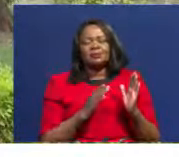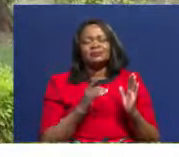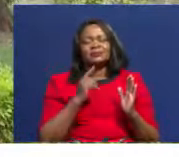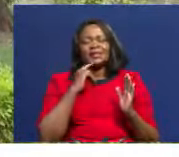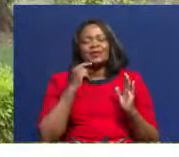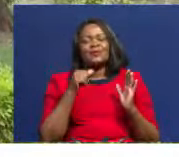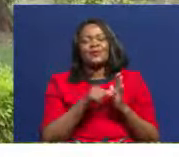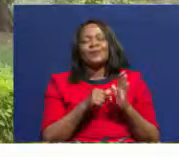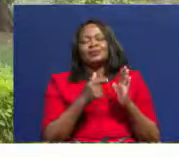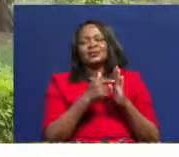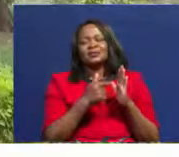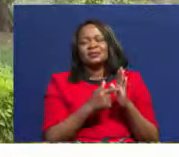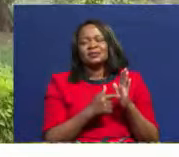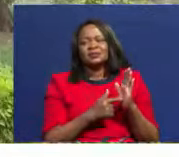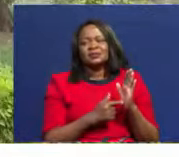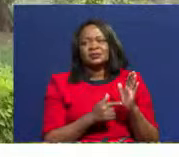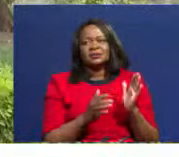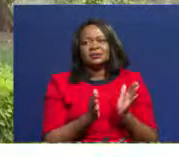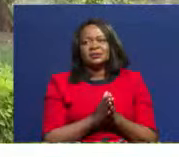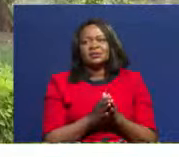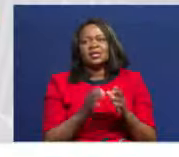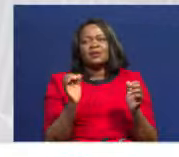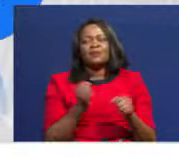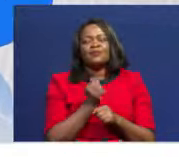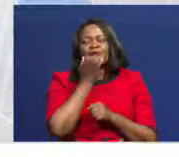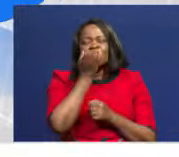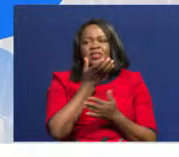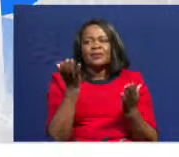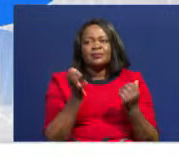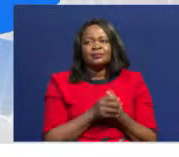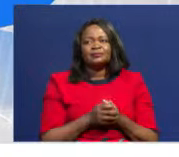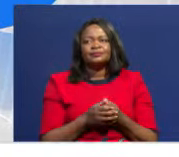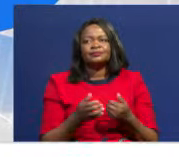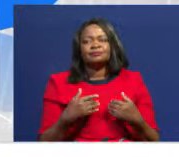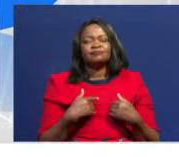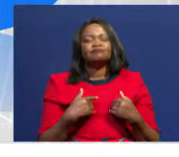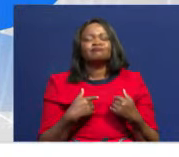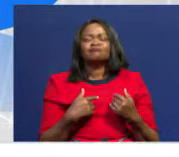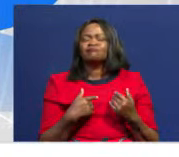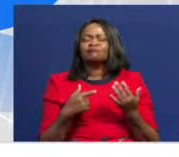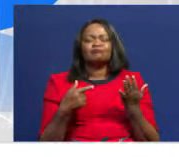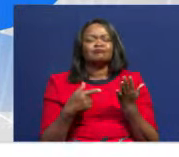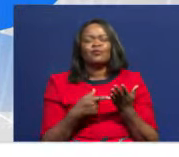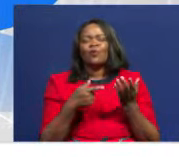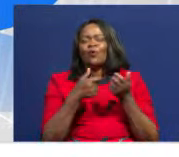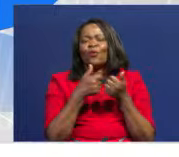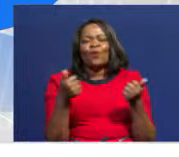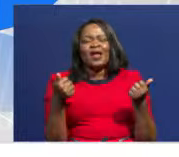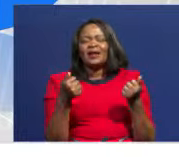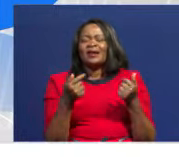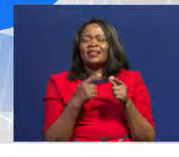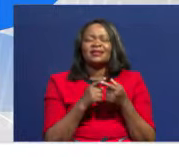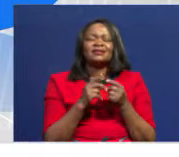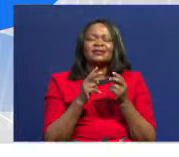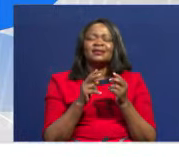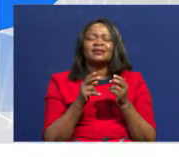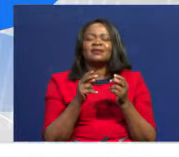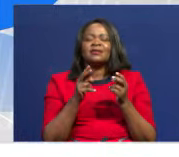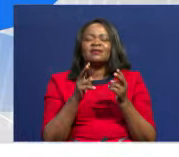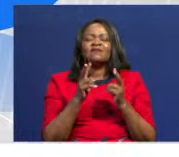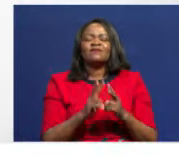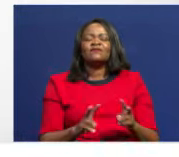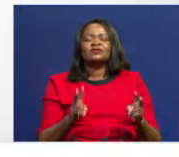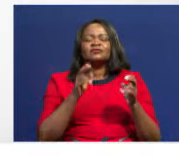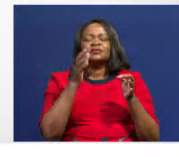and it is well understood, well communicated, so you cannot ignore that. Armed with technology, driven by values of justice and equality,